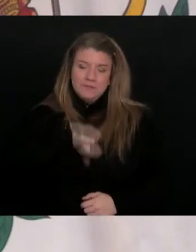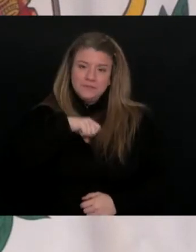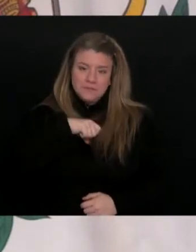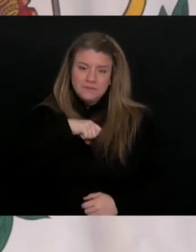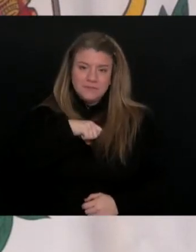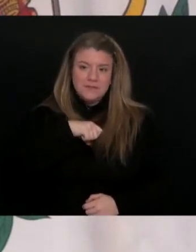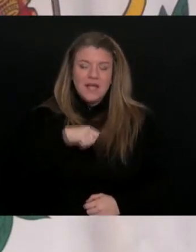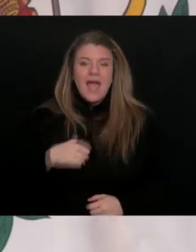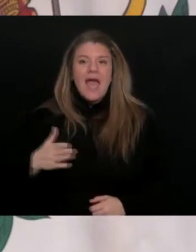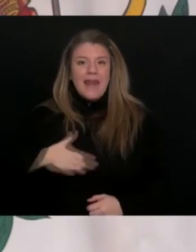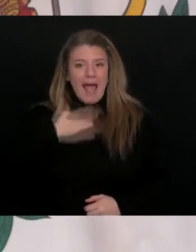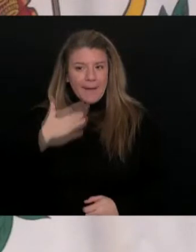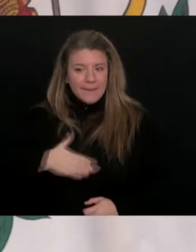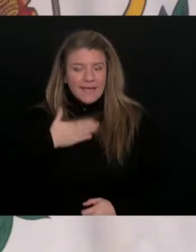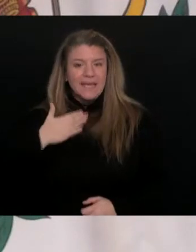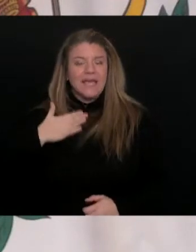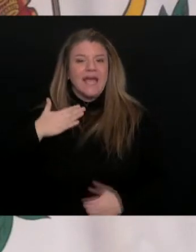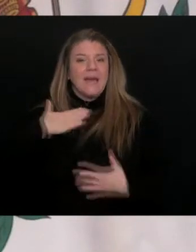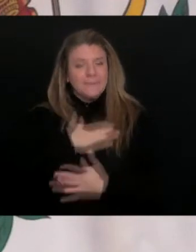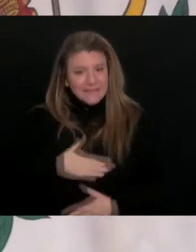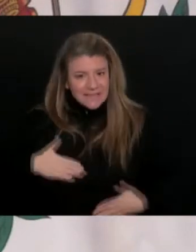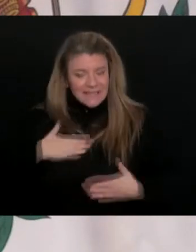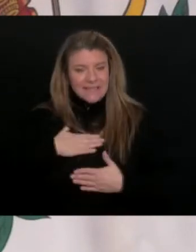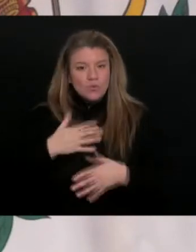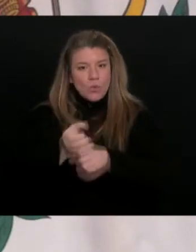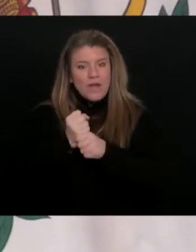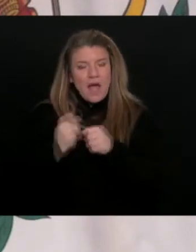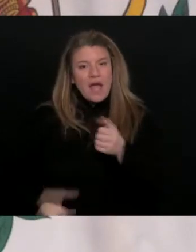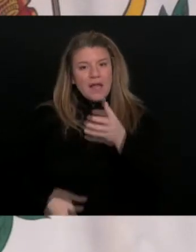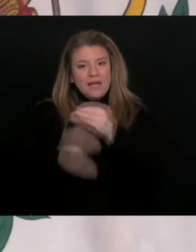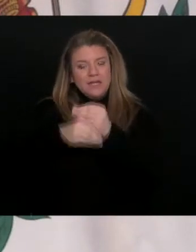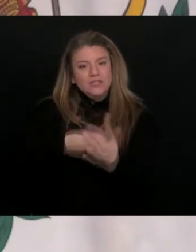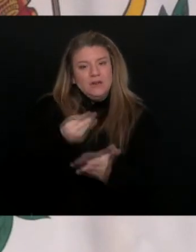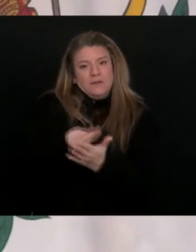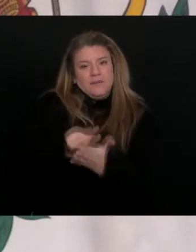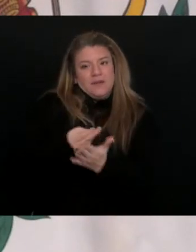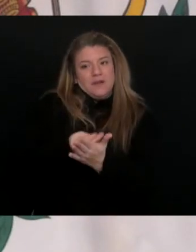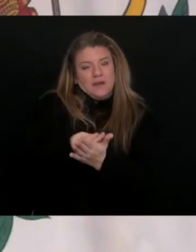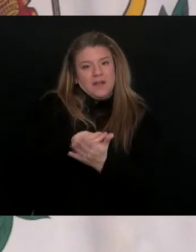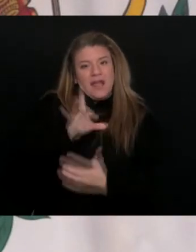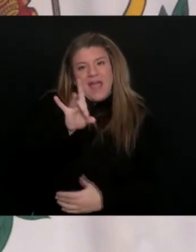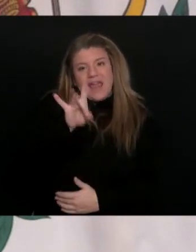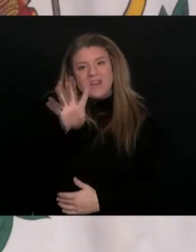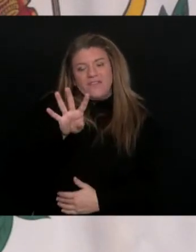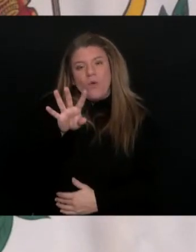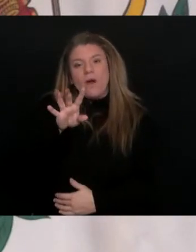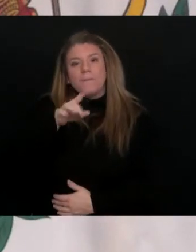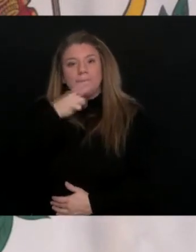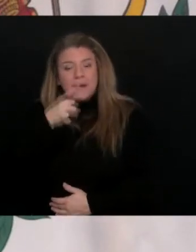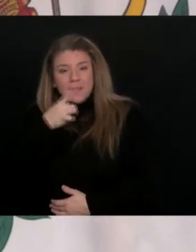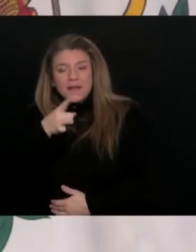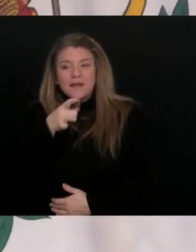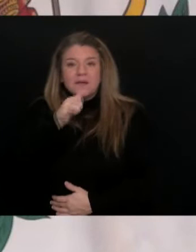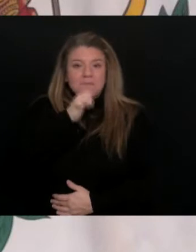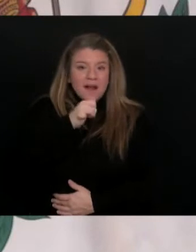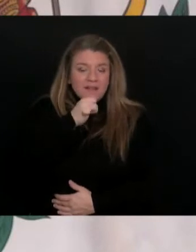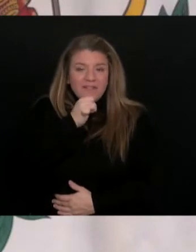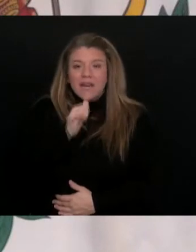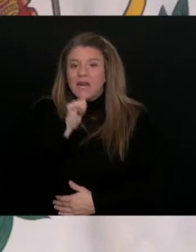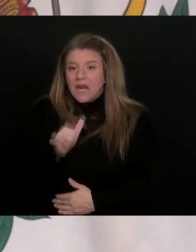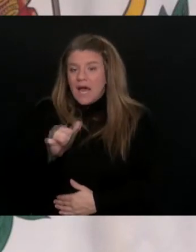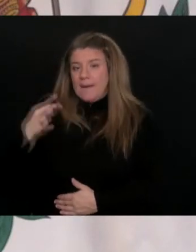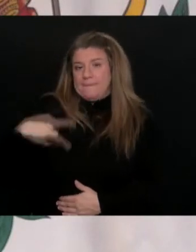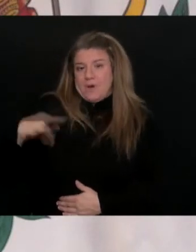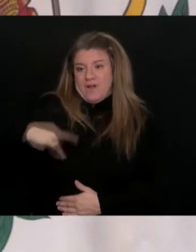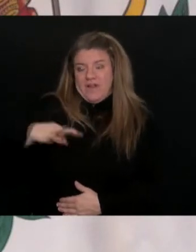and more happy and more pleased that we got these additional dollars, and it's 84 public and private or nonprofit agencies we've